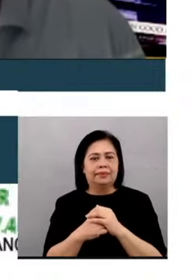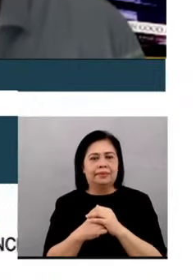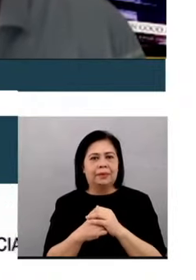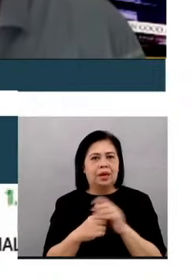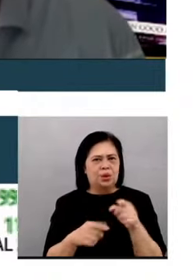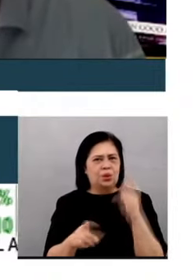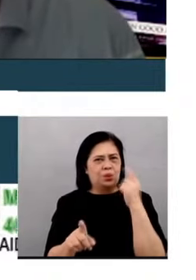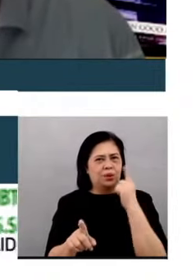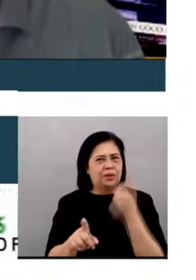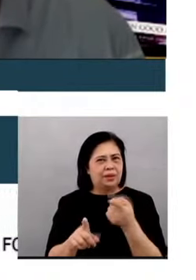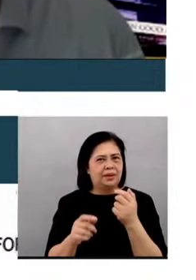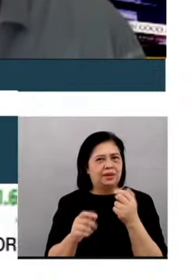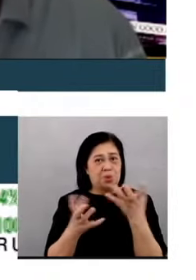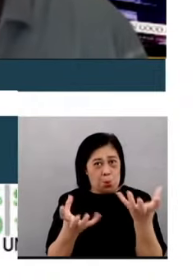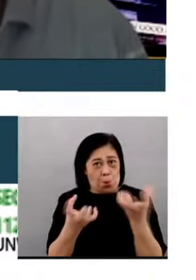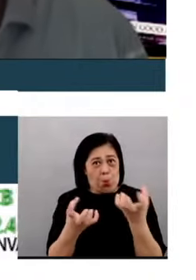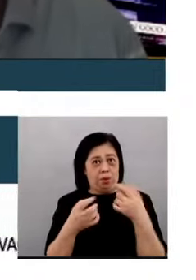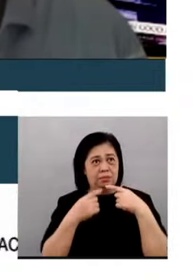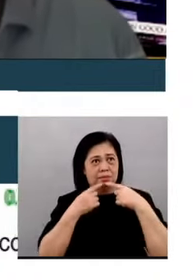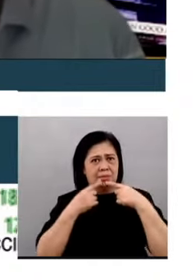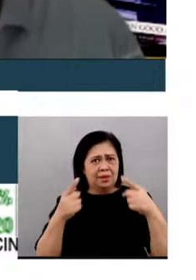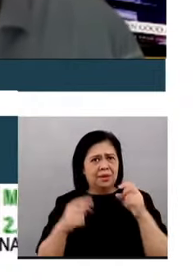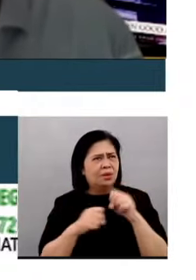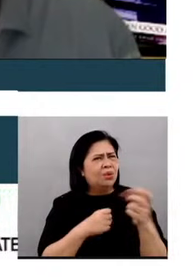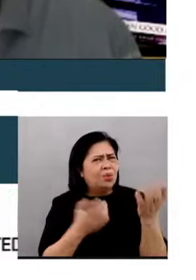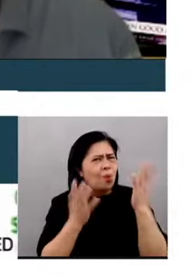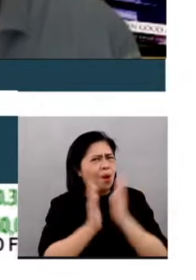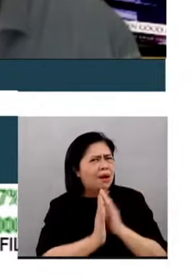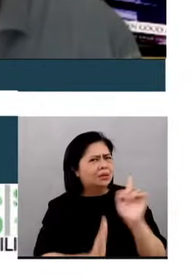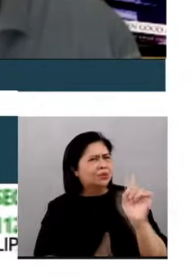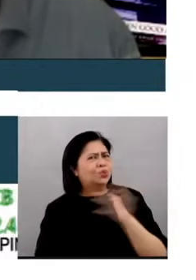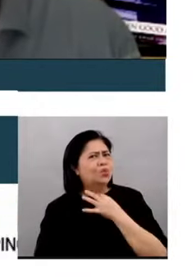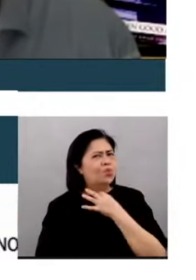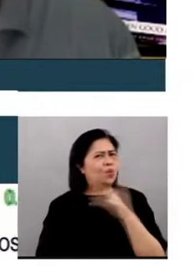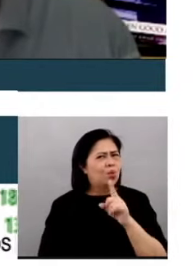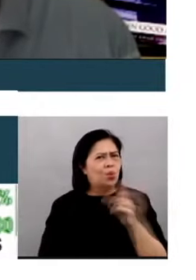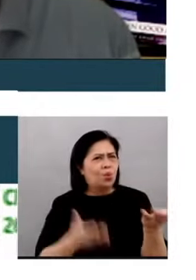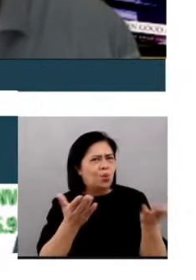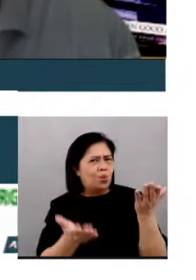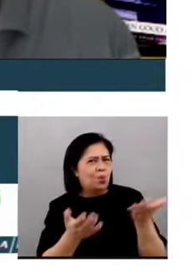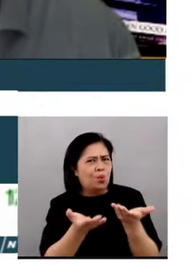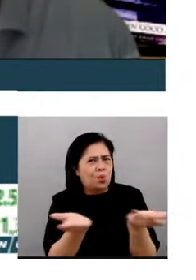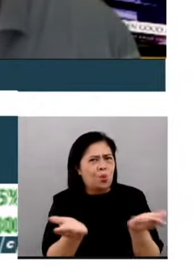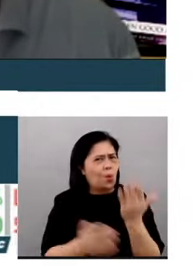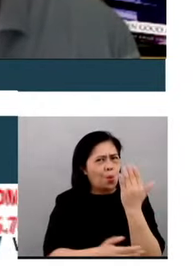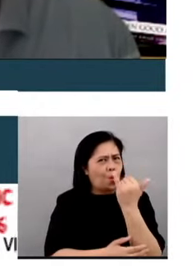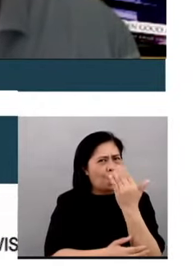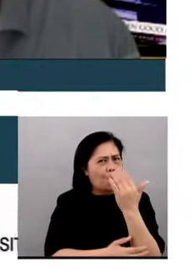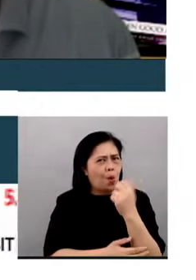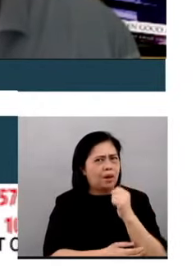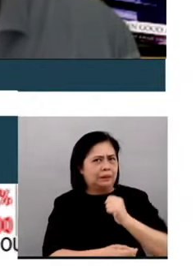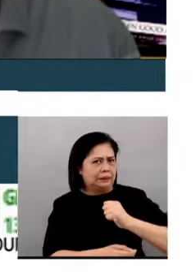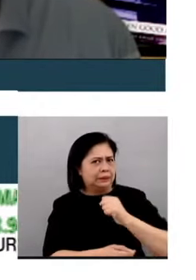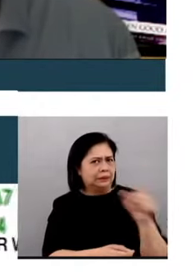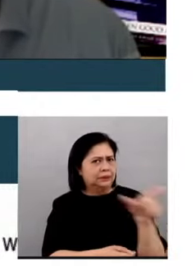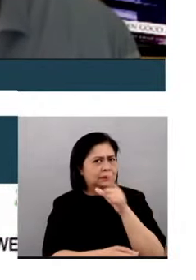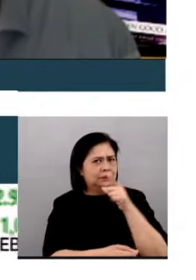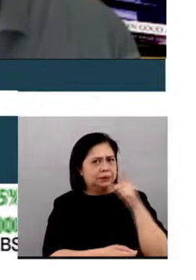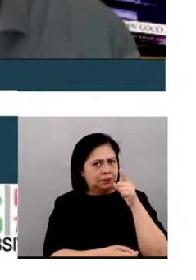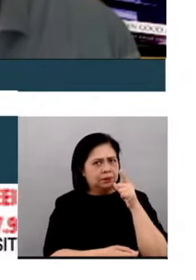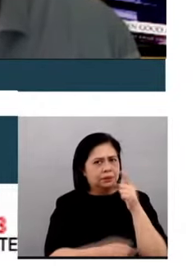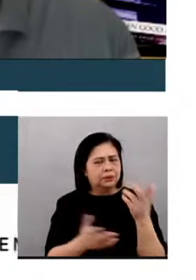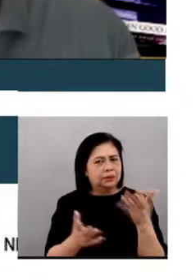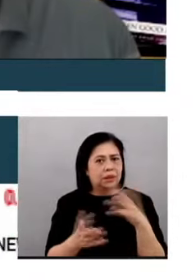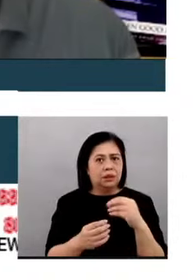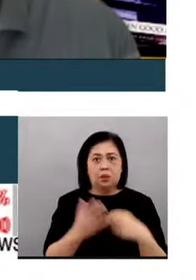be made public, so that we may know where both stand, why there was a resistance, and